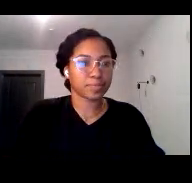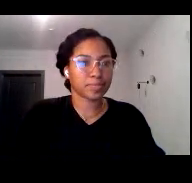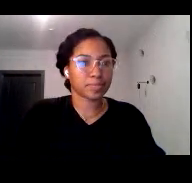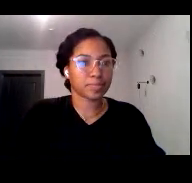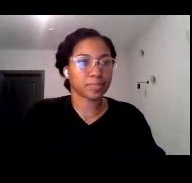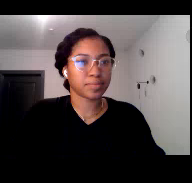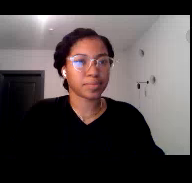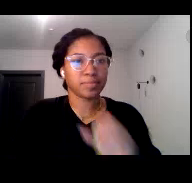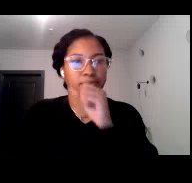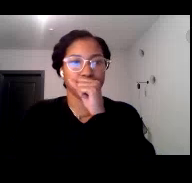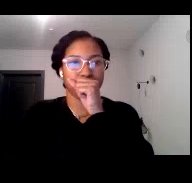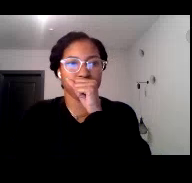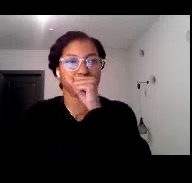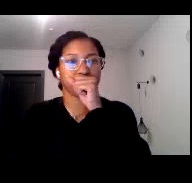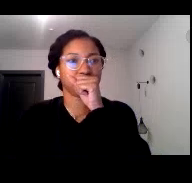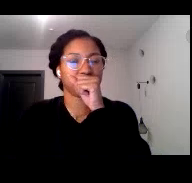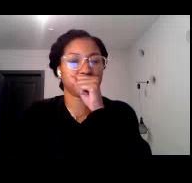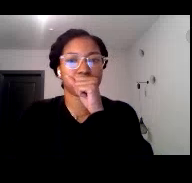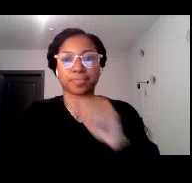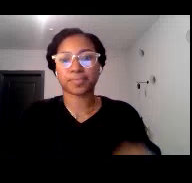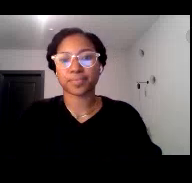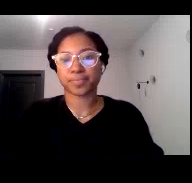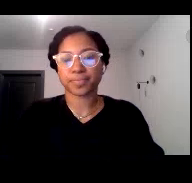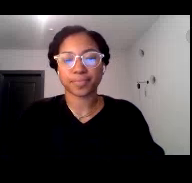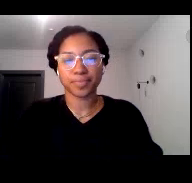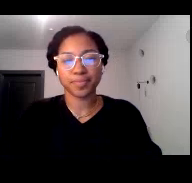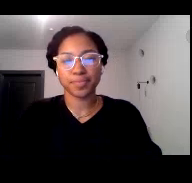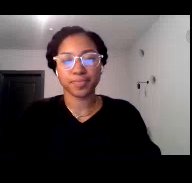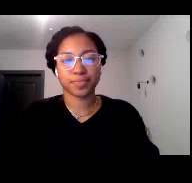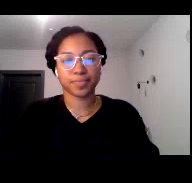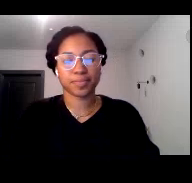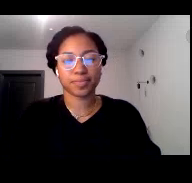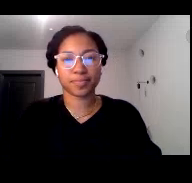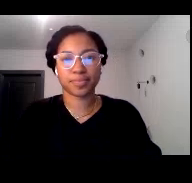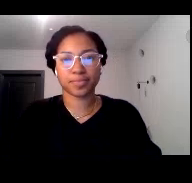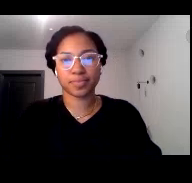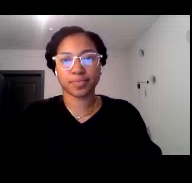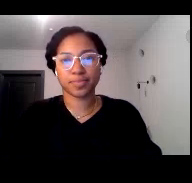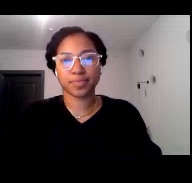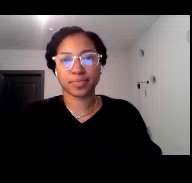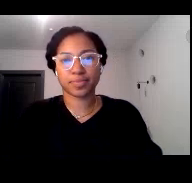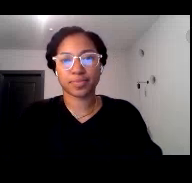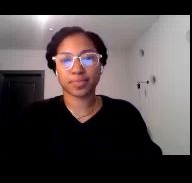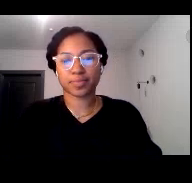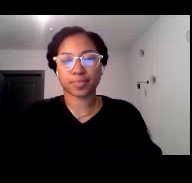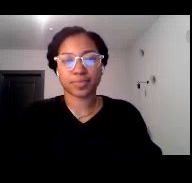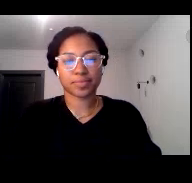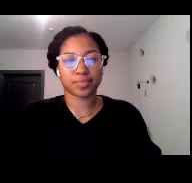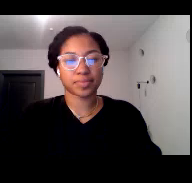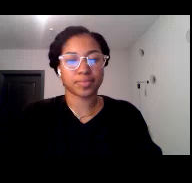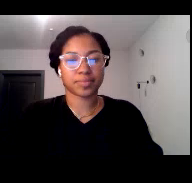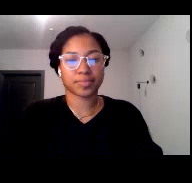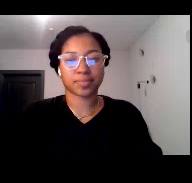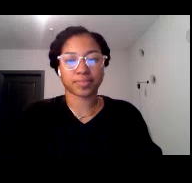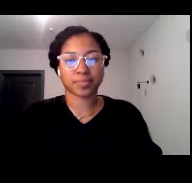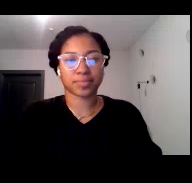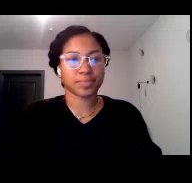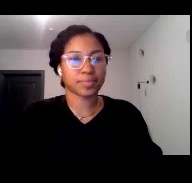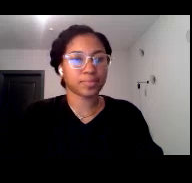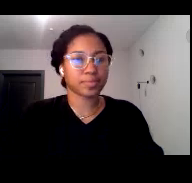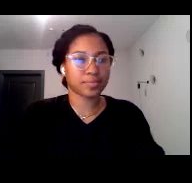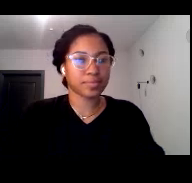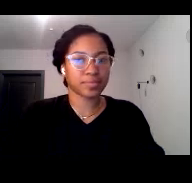Okay, we are going to go to the next resource, which is a fixed amount grant financial and administrative process guide. It's a